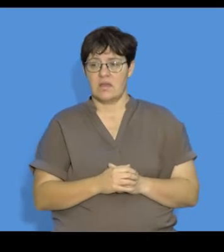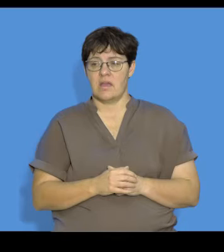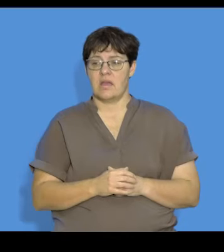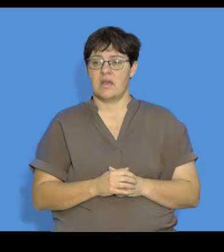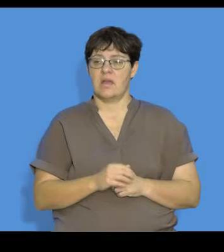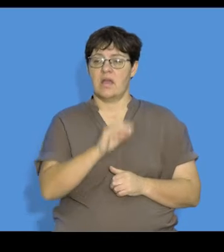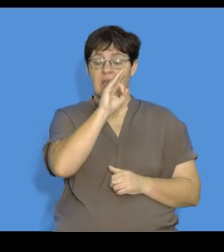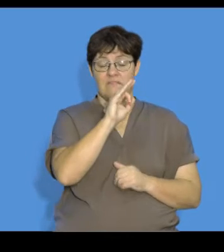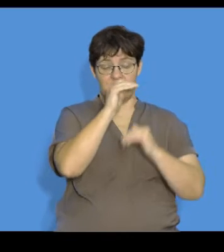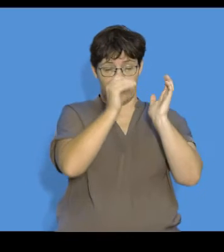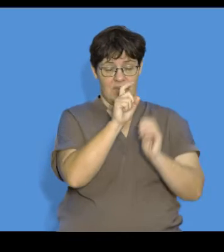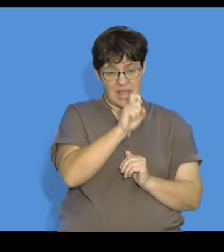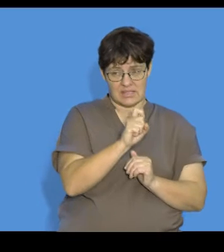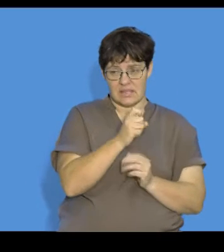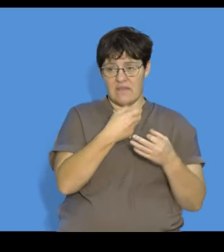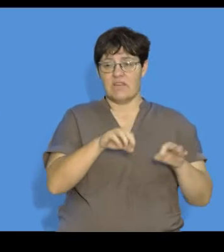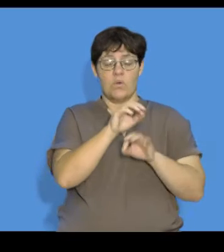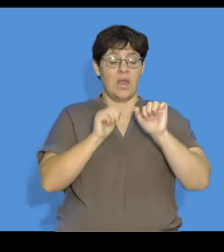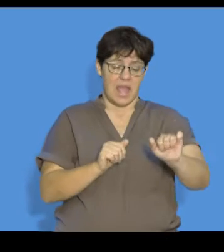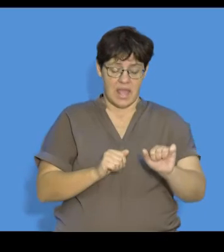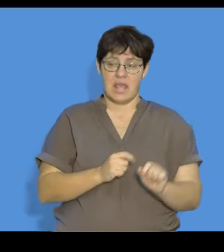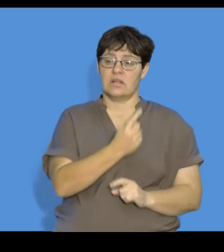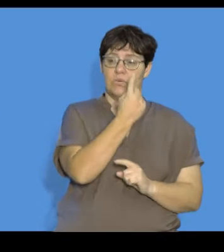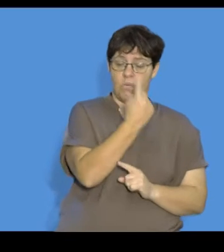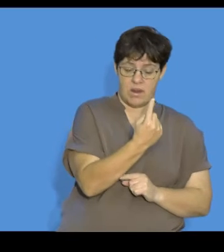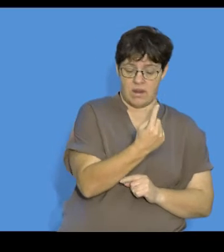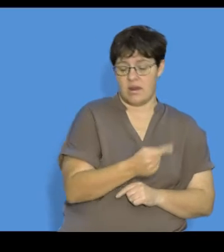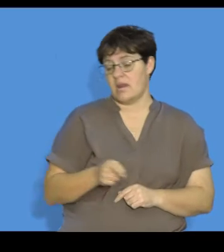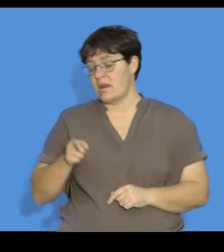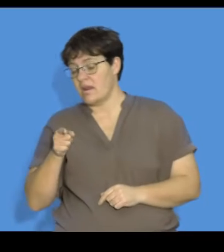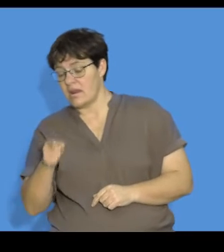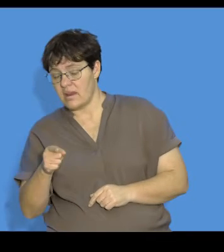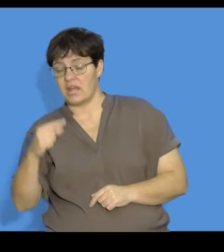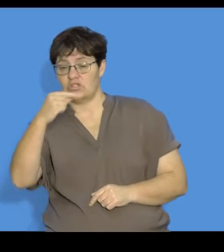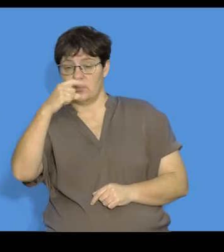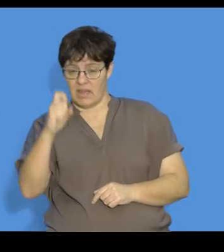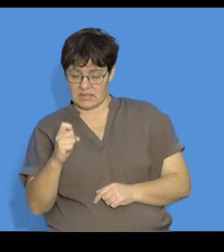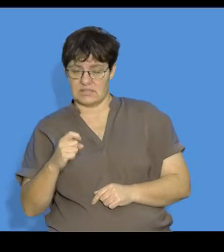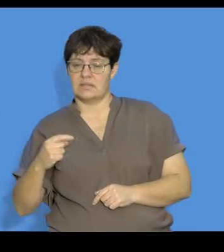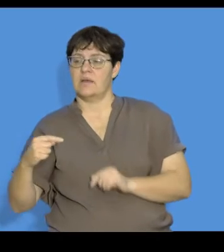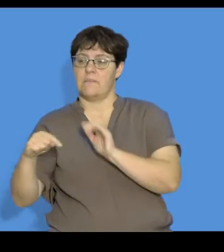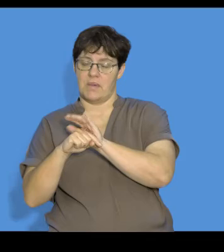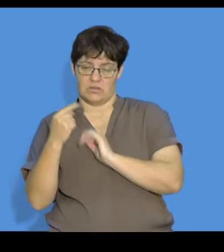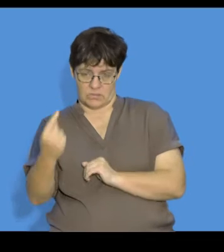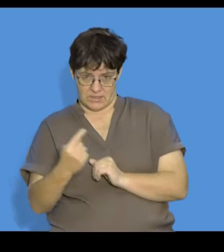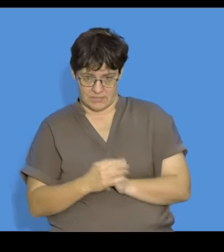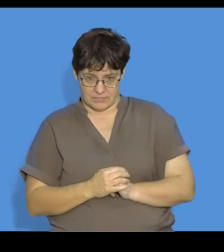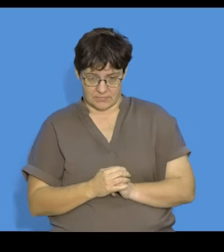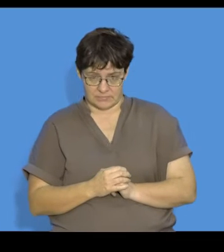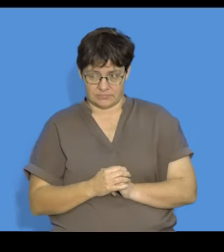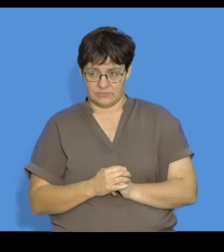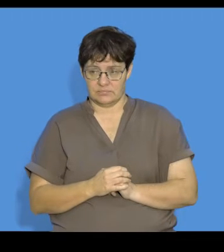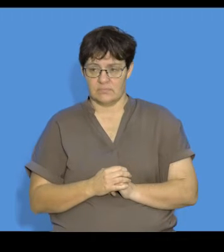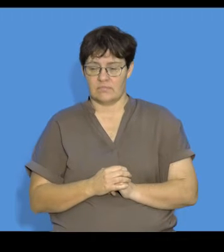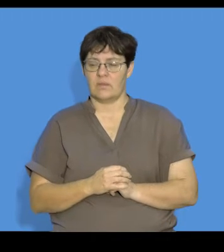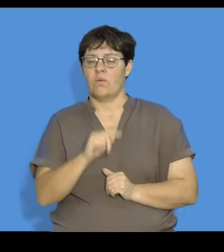the value of a for f of x was 1, and the value of a for g of x is now